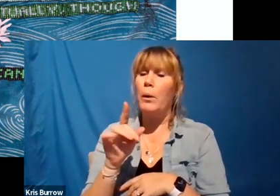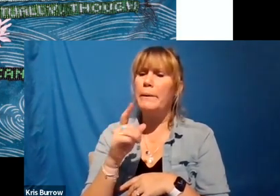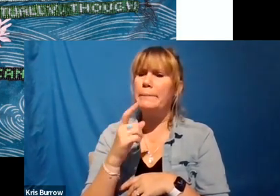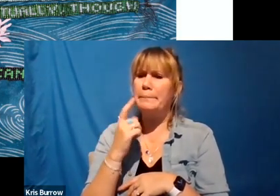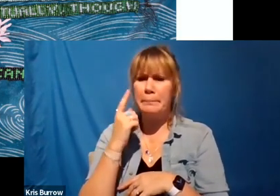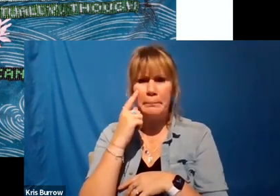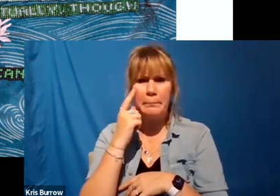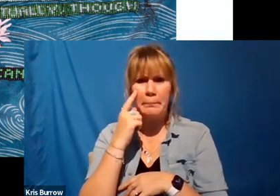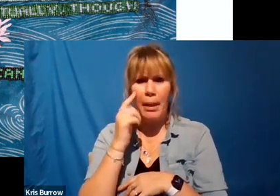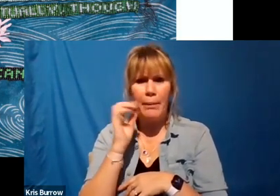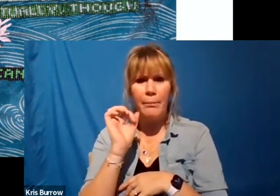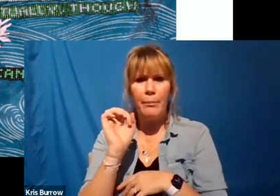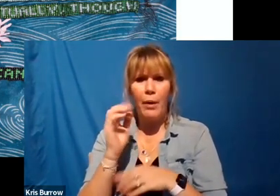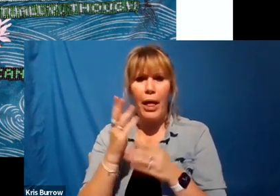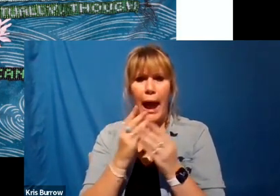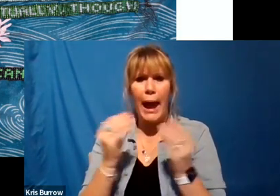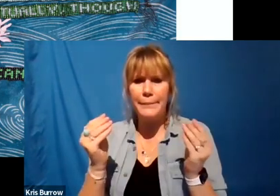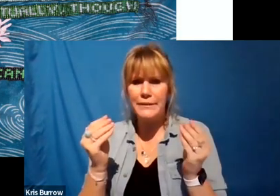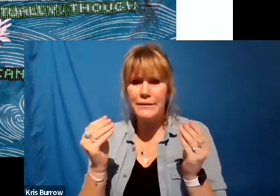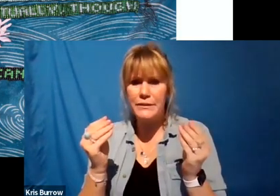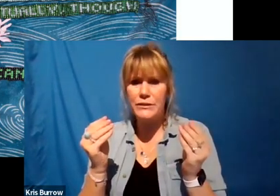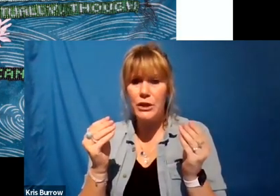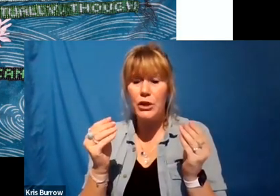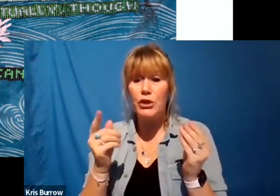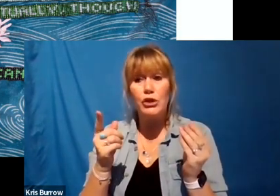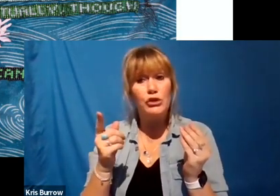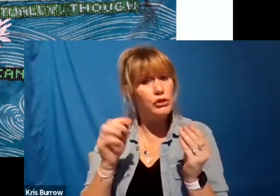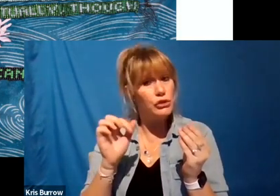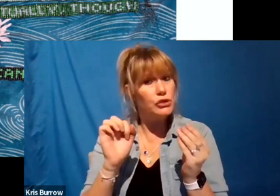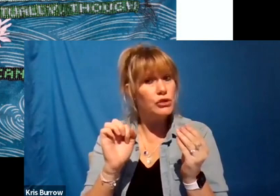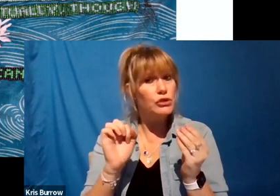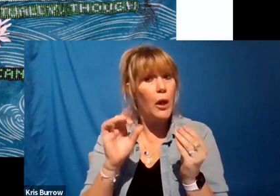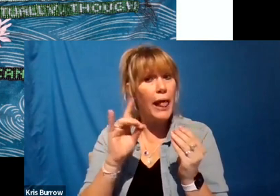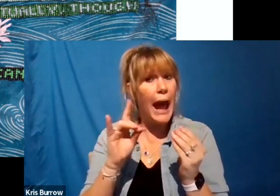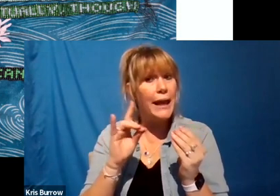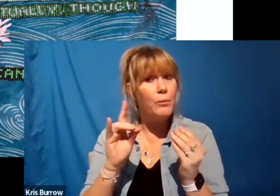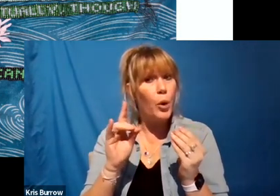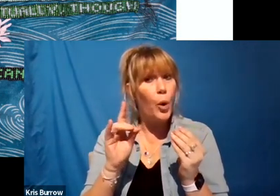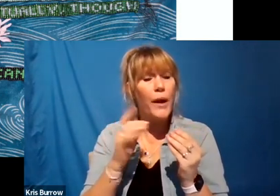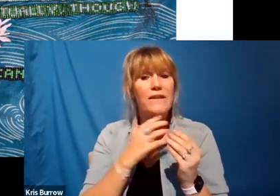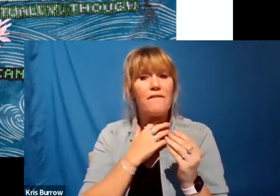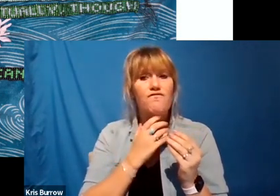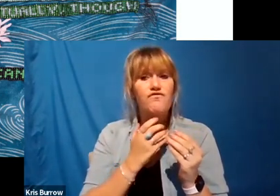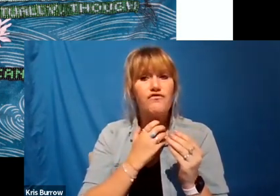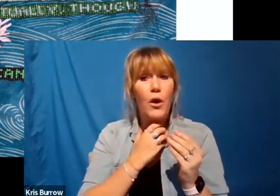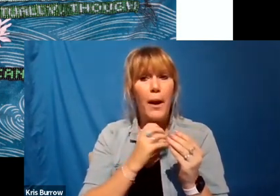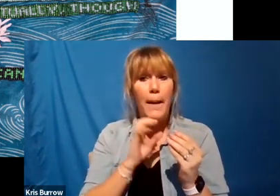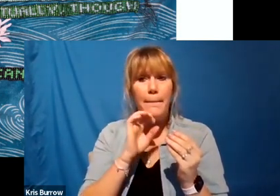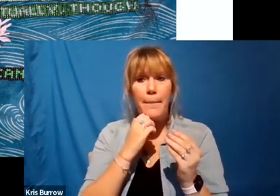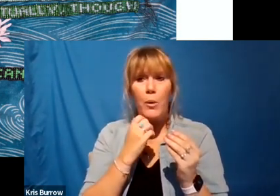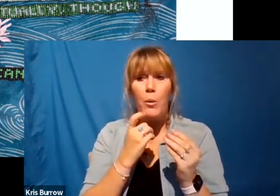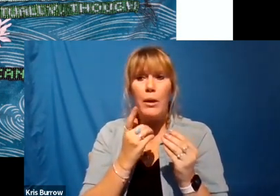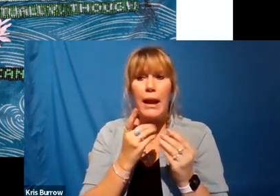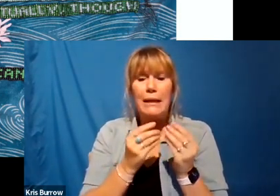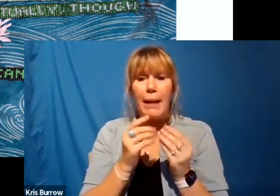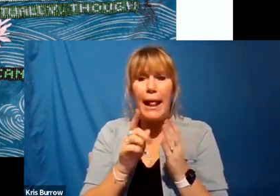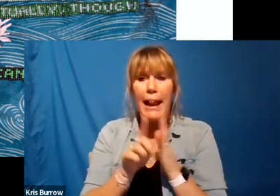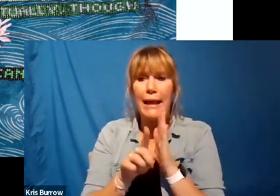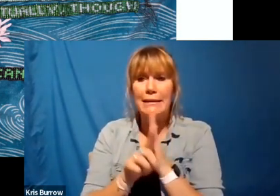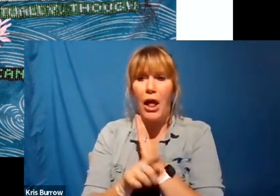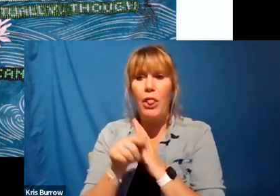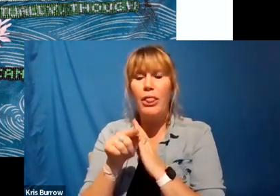he's a frog, and I'll come on to him in a minute, but this is an embroidery about friendship, recovery, safe spaces, and